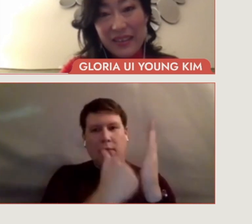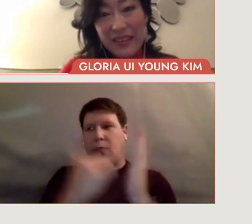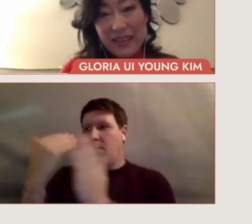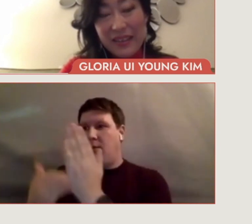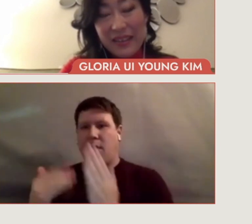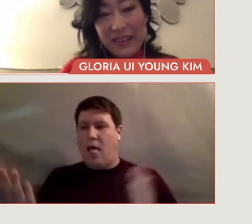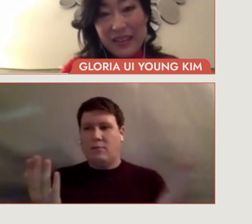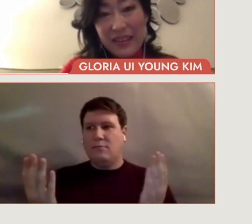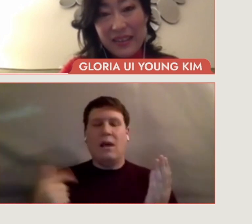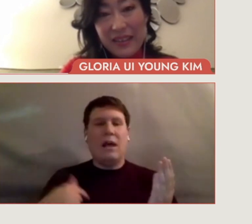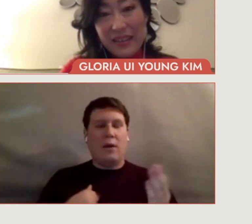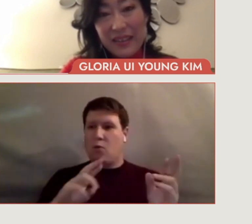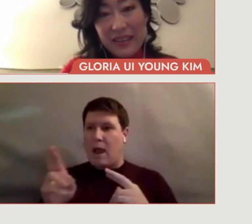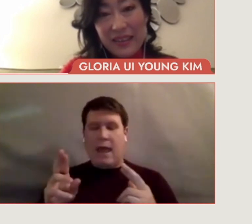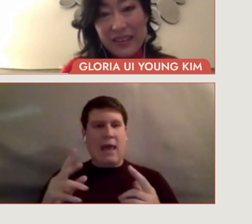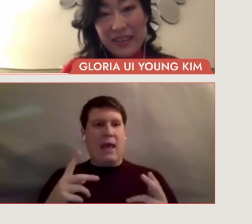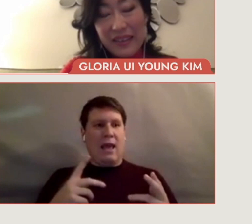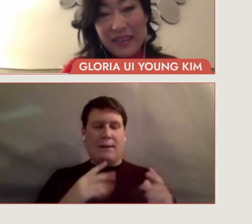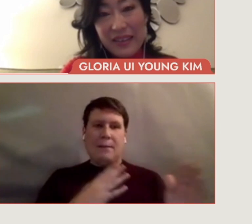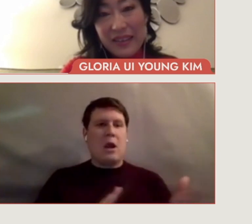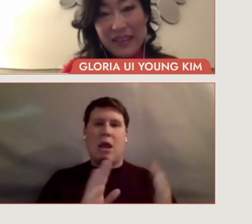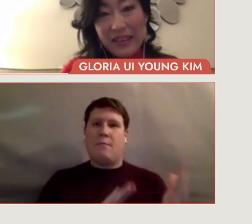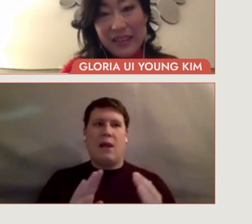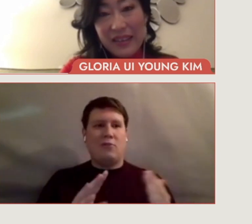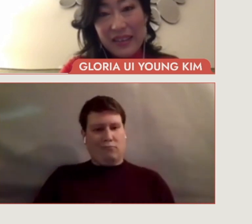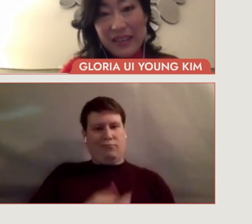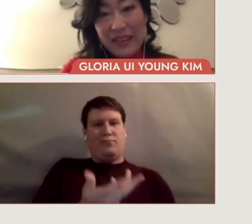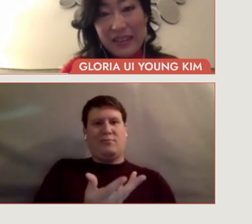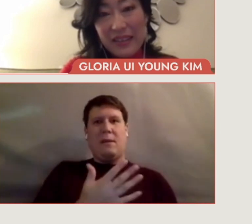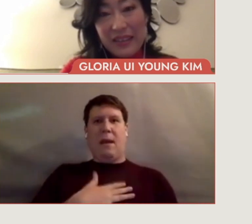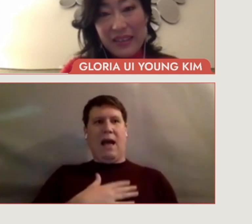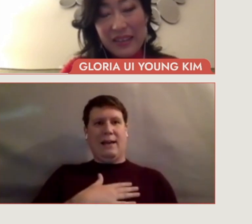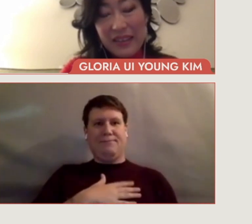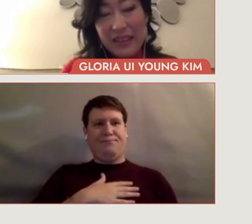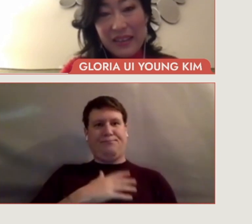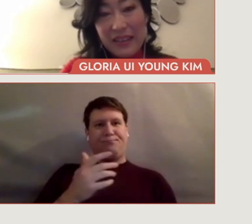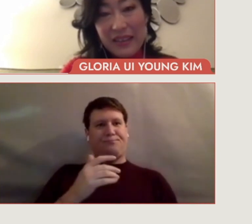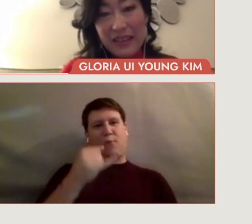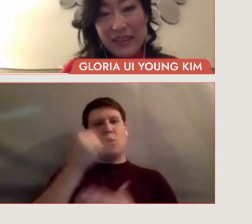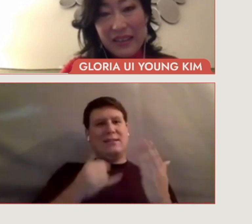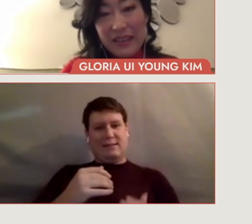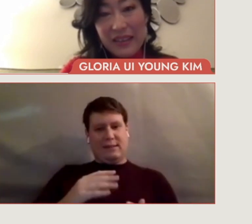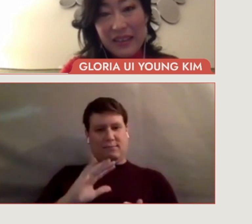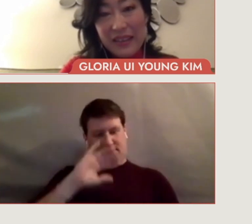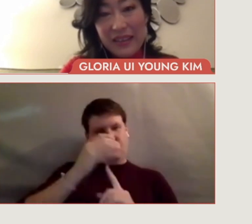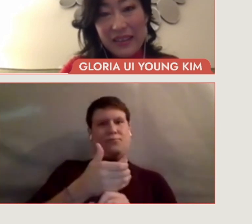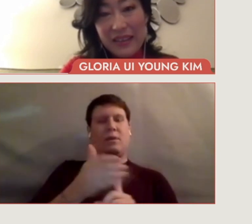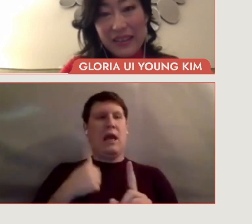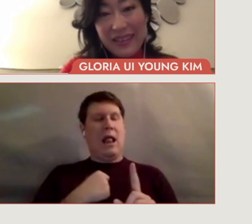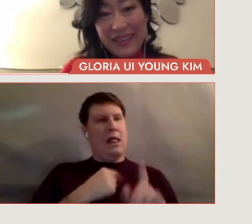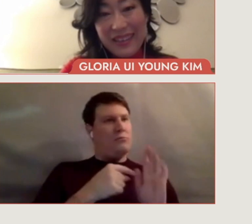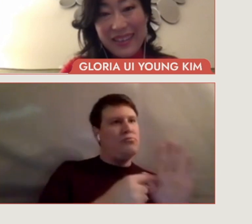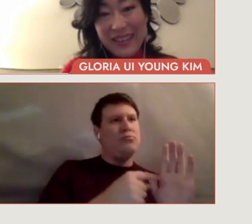opportunity for me to, I guess, expand myself artistically and kind of just become a better actor. So